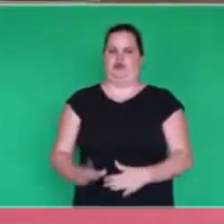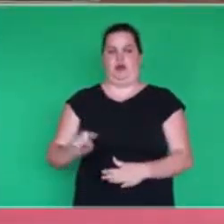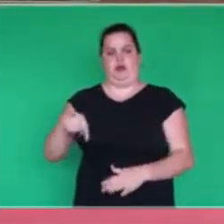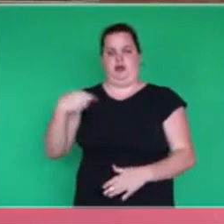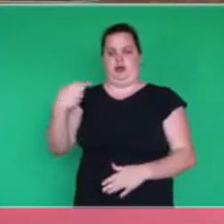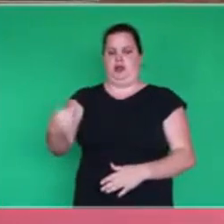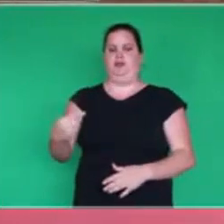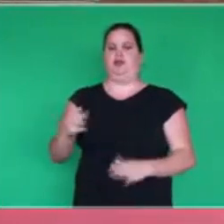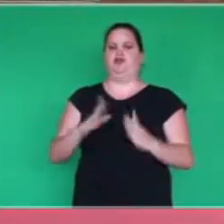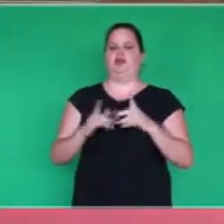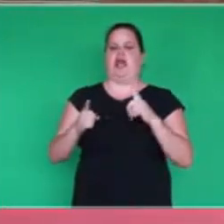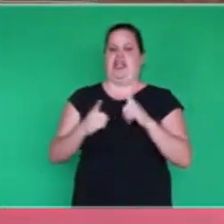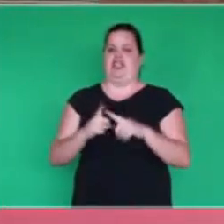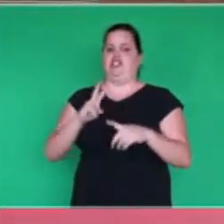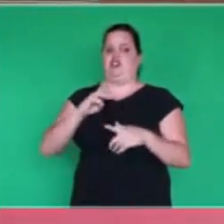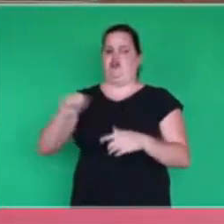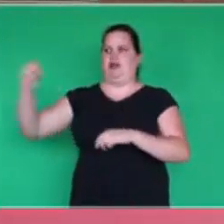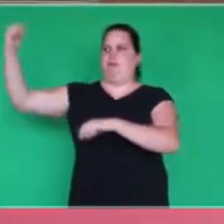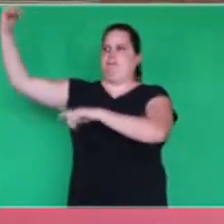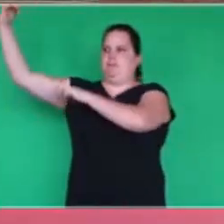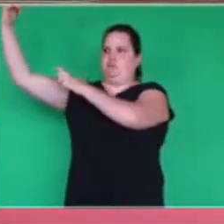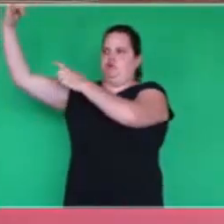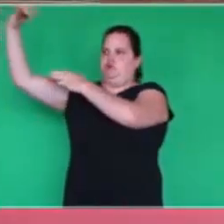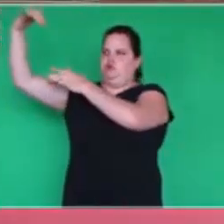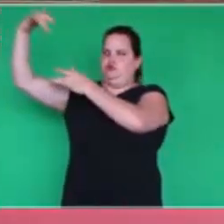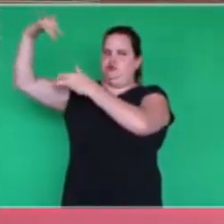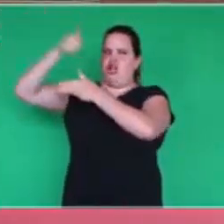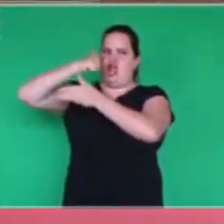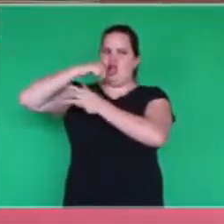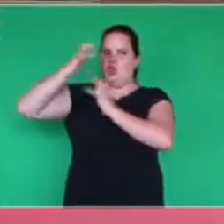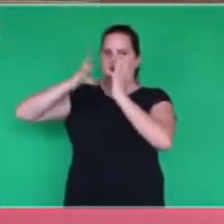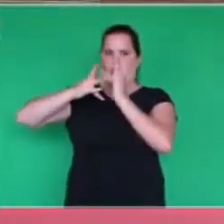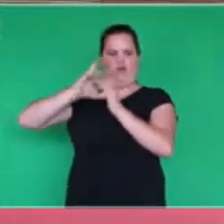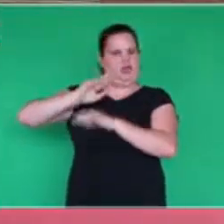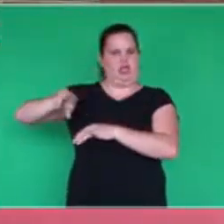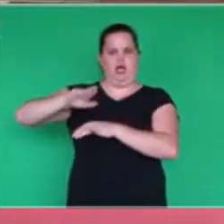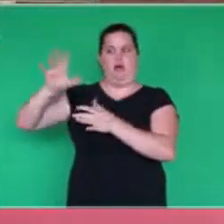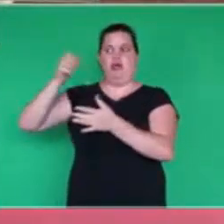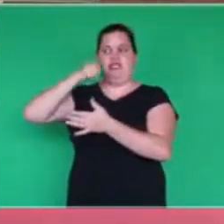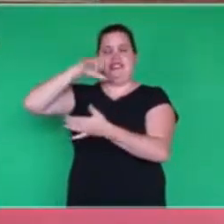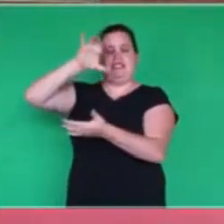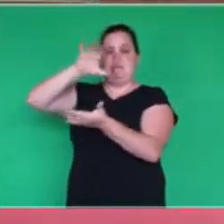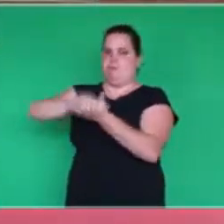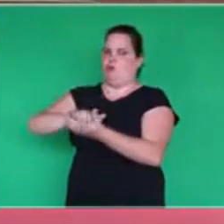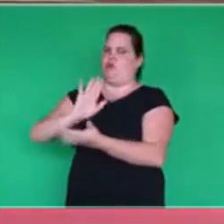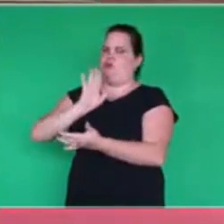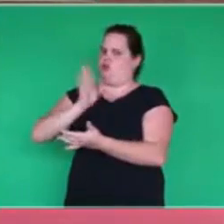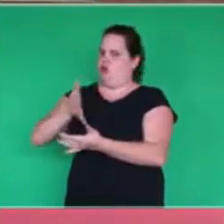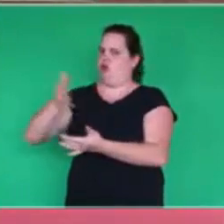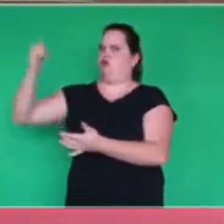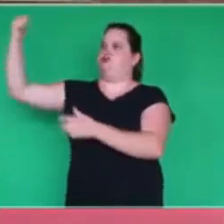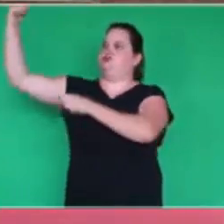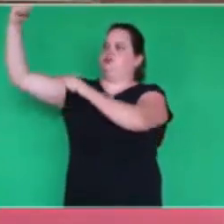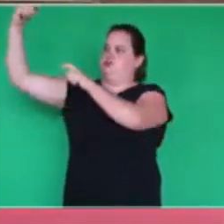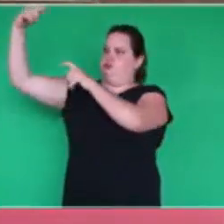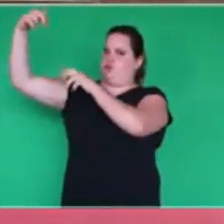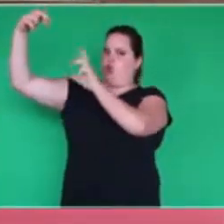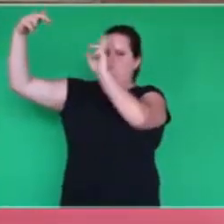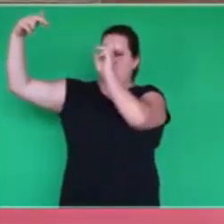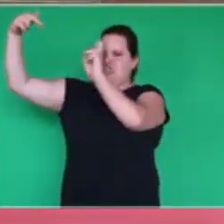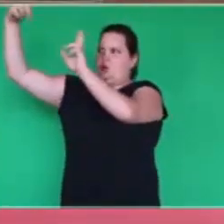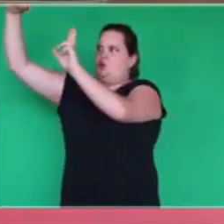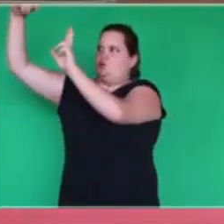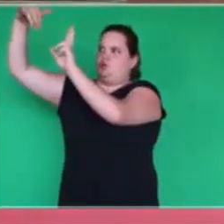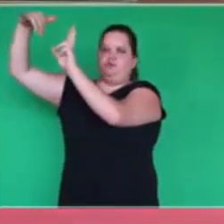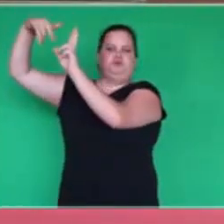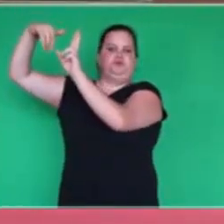happen. The world wants Jerusalem. The owner of this world wants to sit upon the